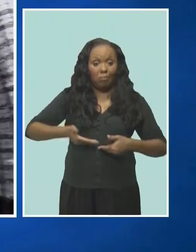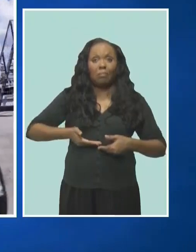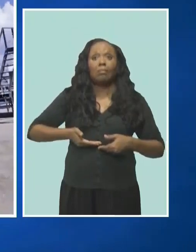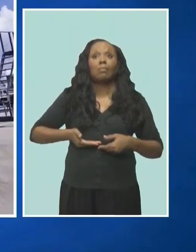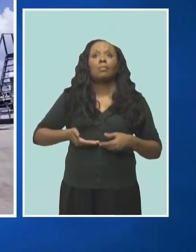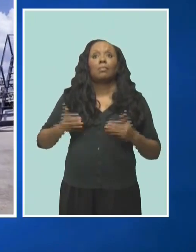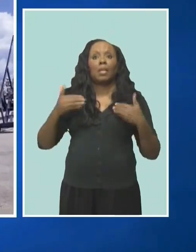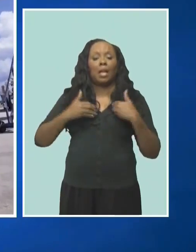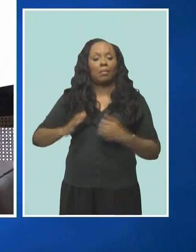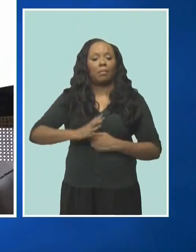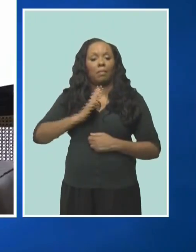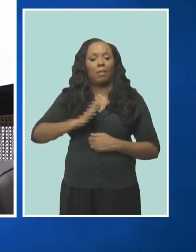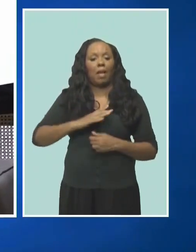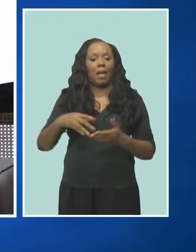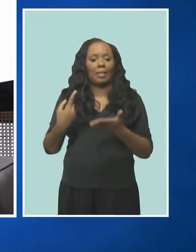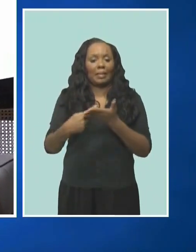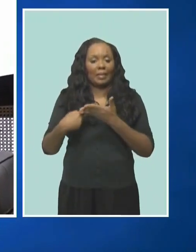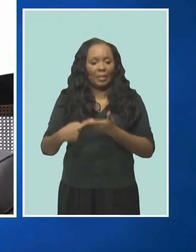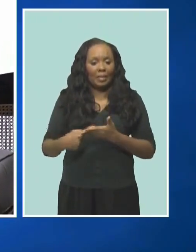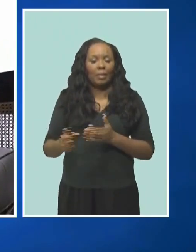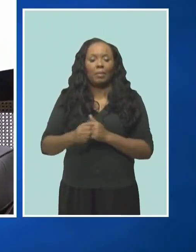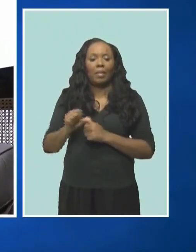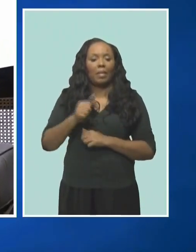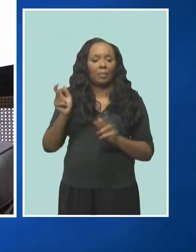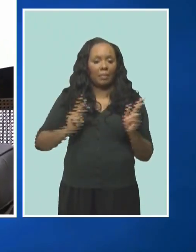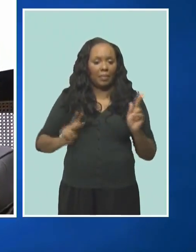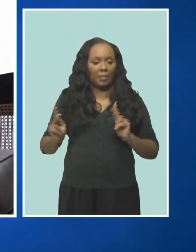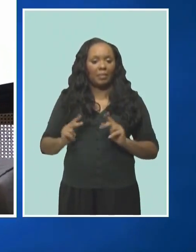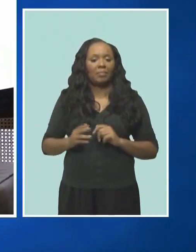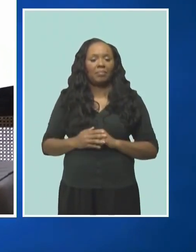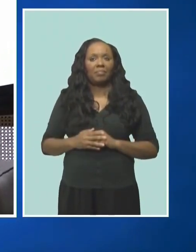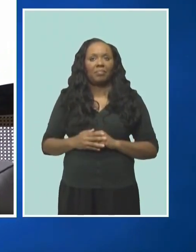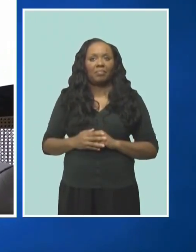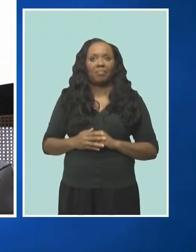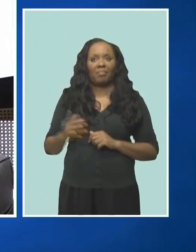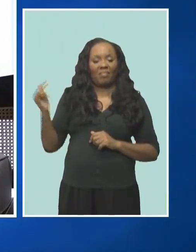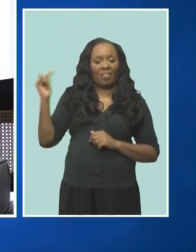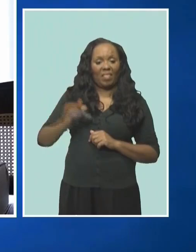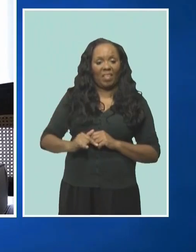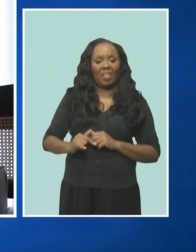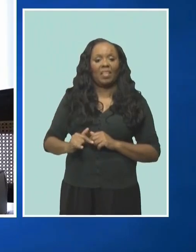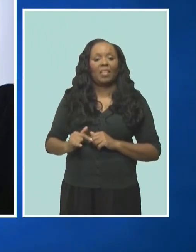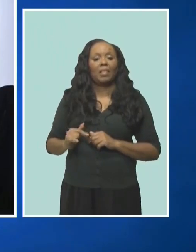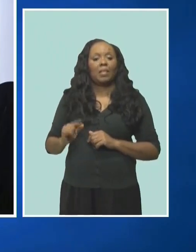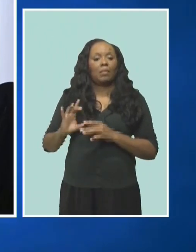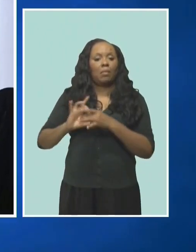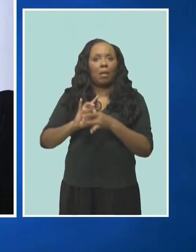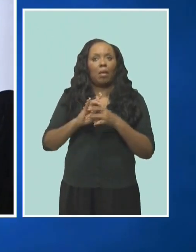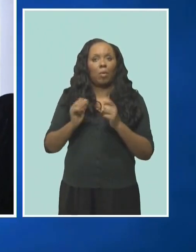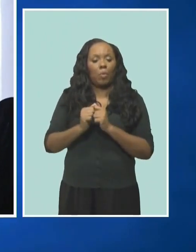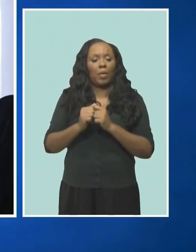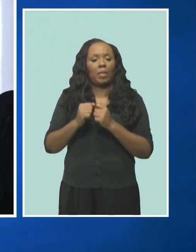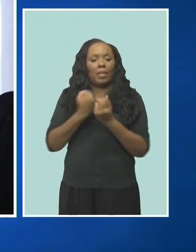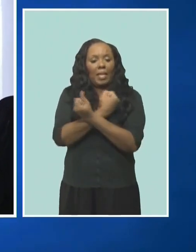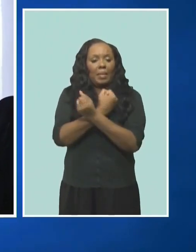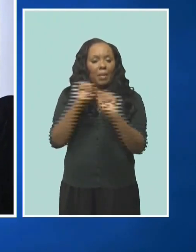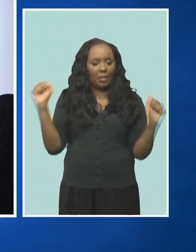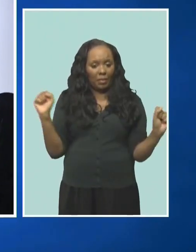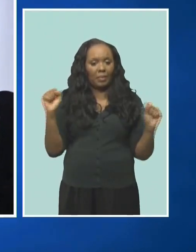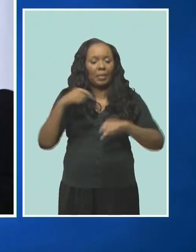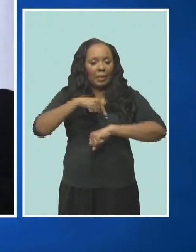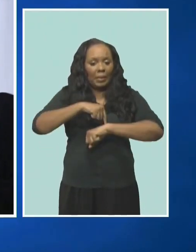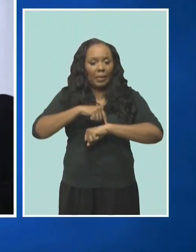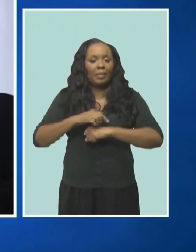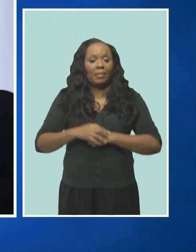informal discussions with Minister Husbands and those other officials. Dame Machel's visit coincides with the season of emancipation.